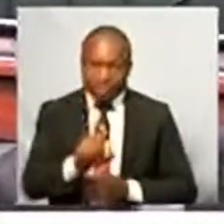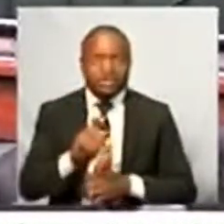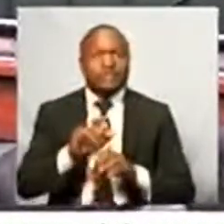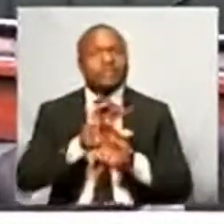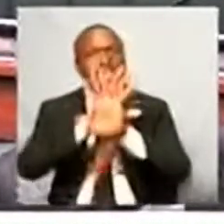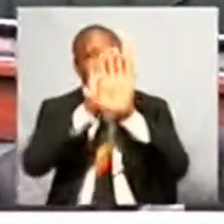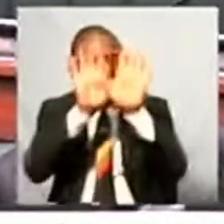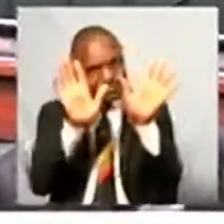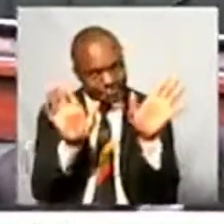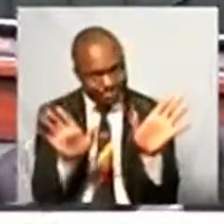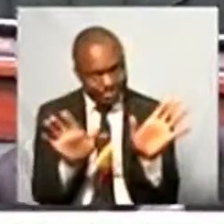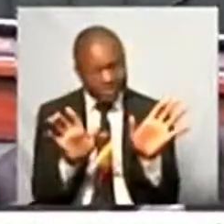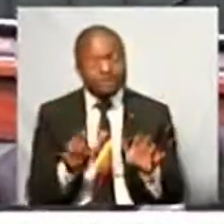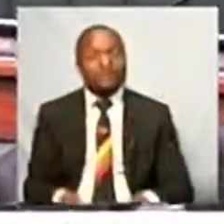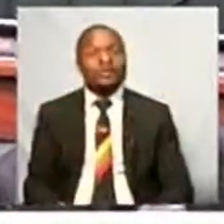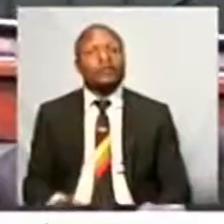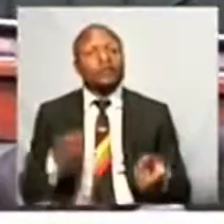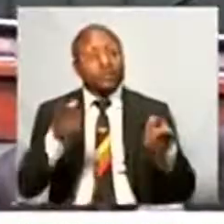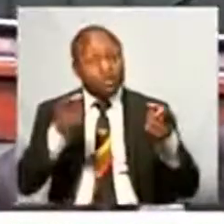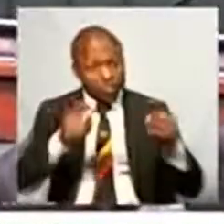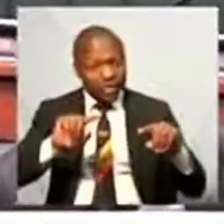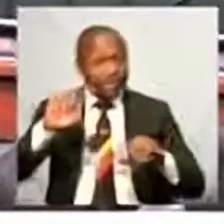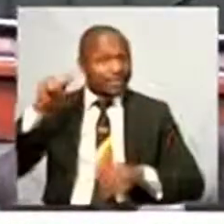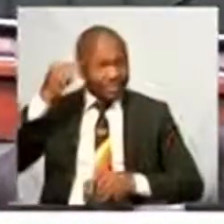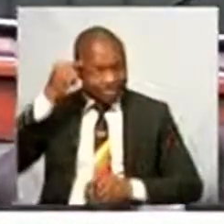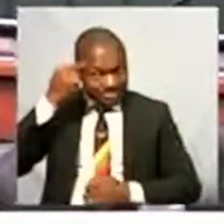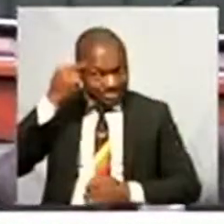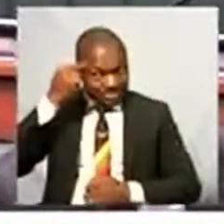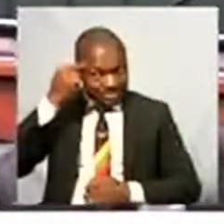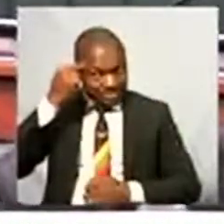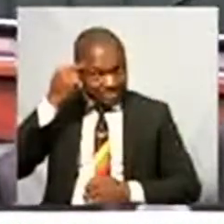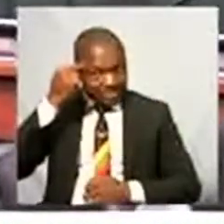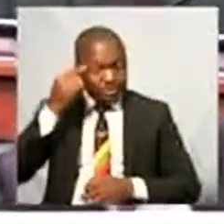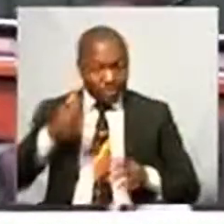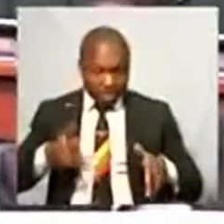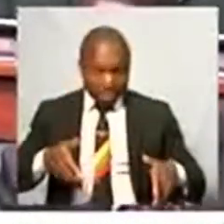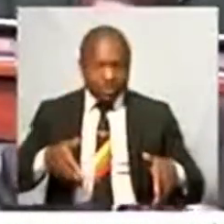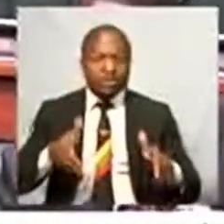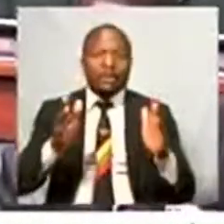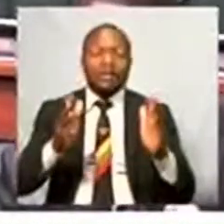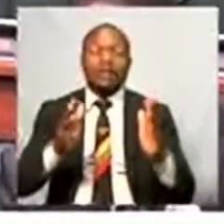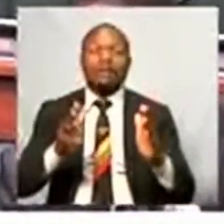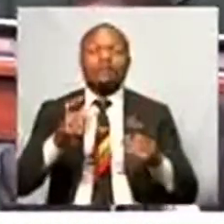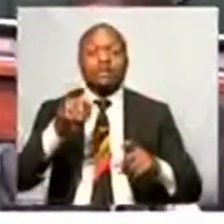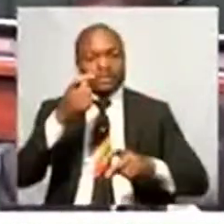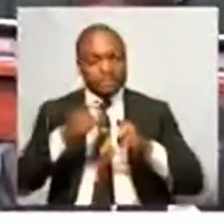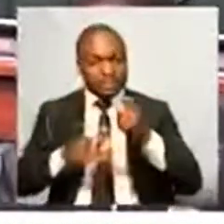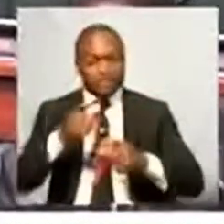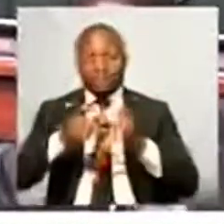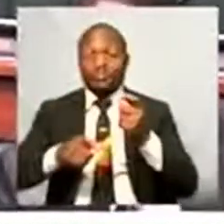straightforward. It says, when government will operationalize the Disability Act of